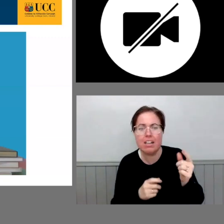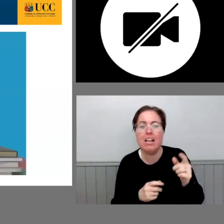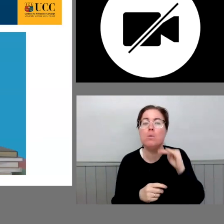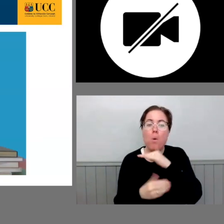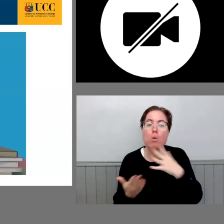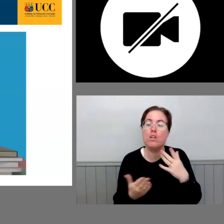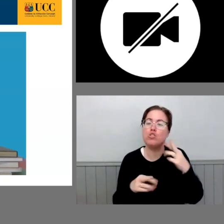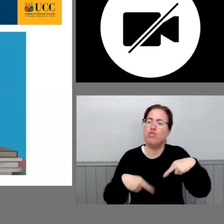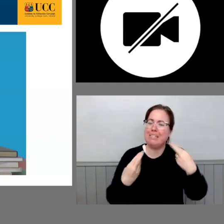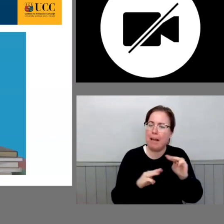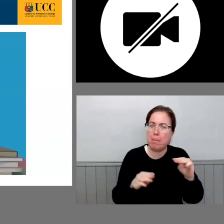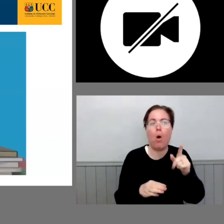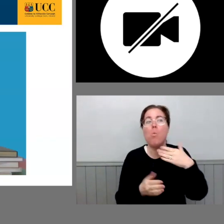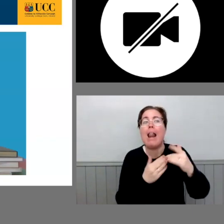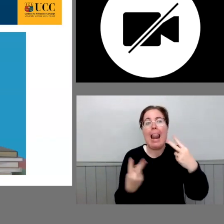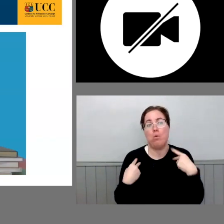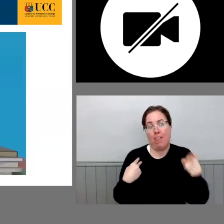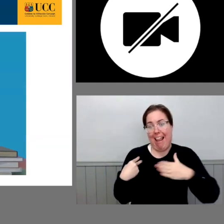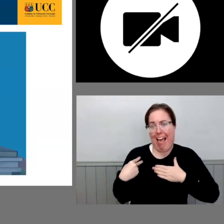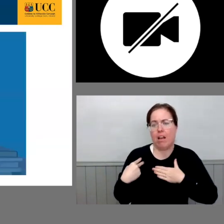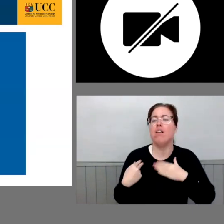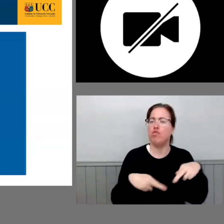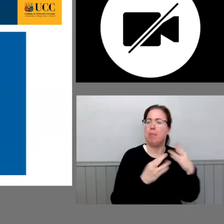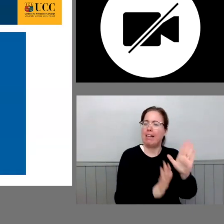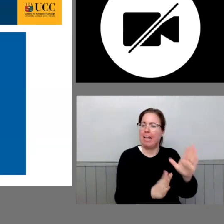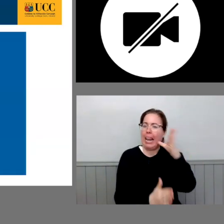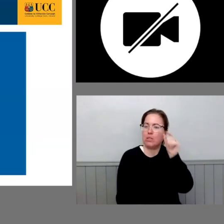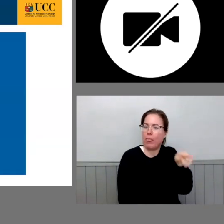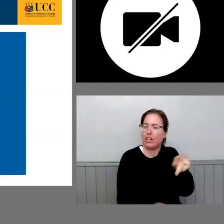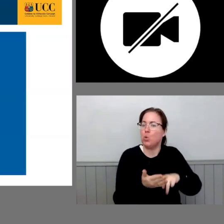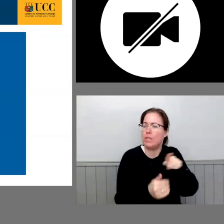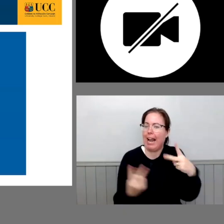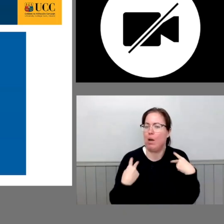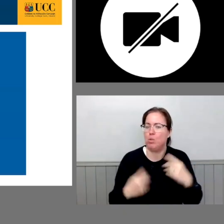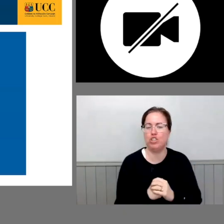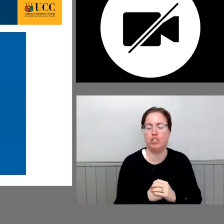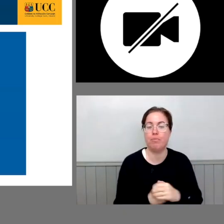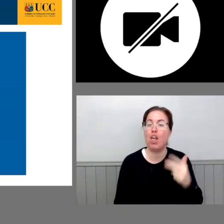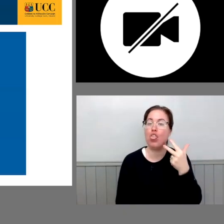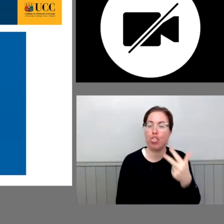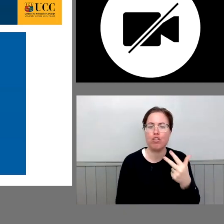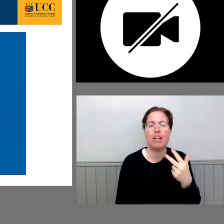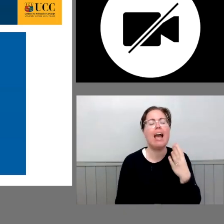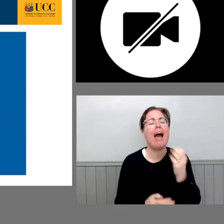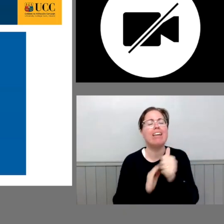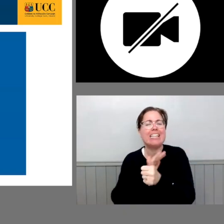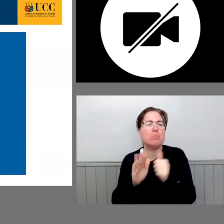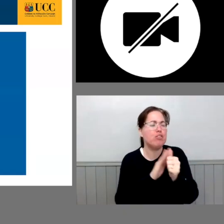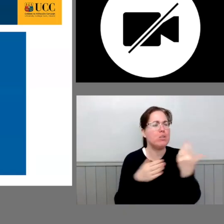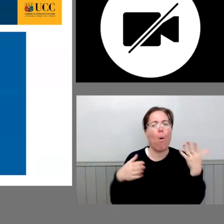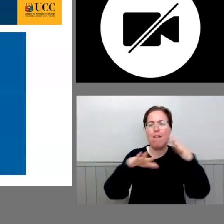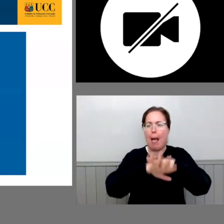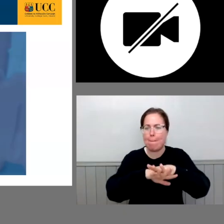the terms that they choose for themselves. 3. Overlapping experiences.